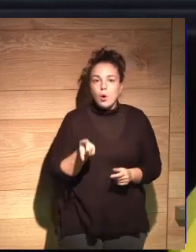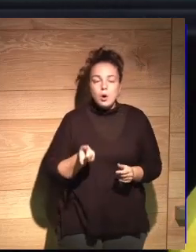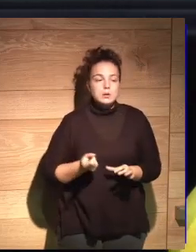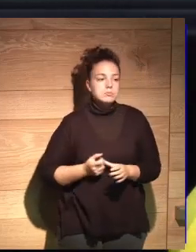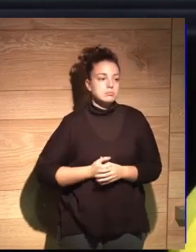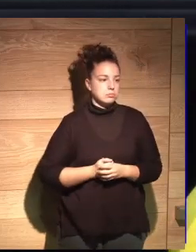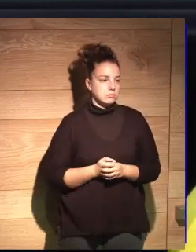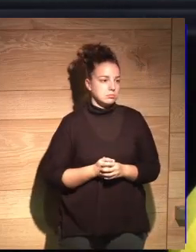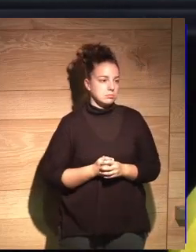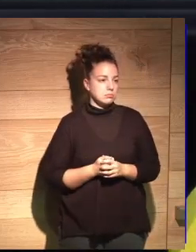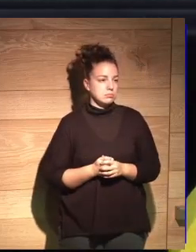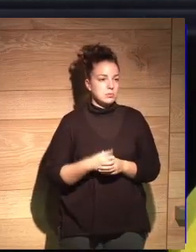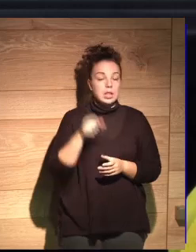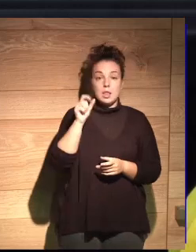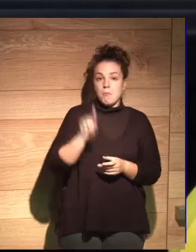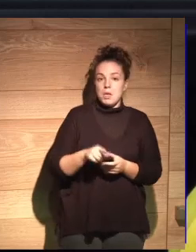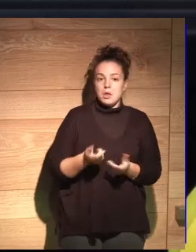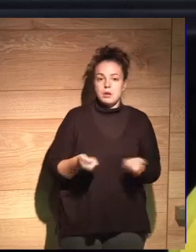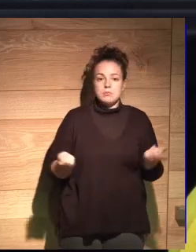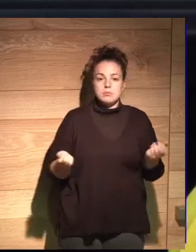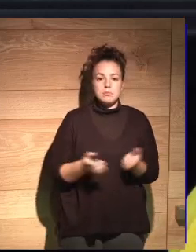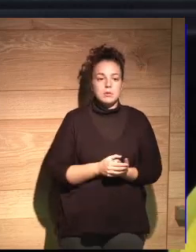of medicine.